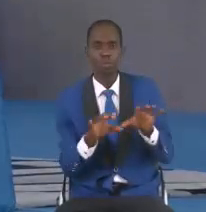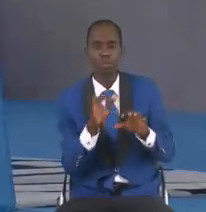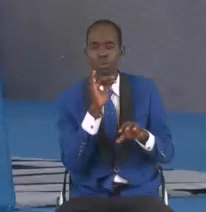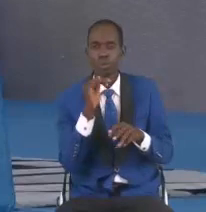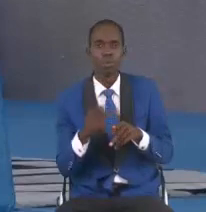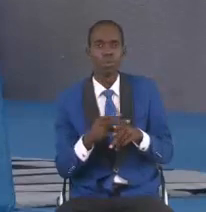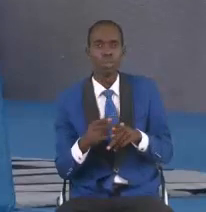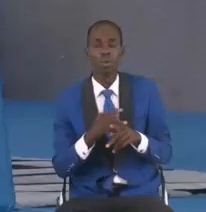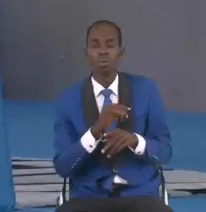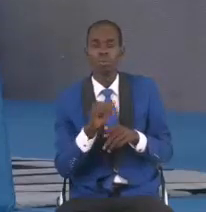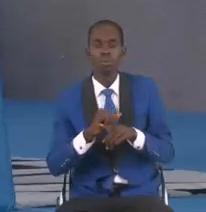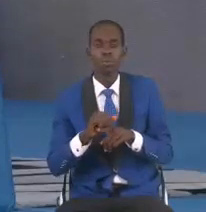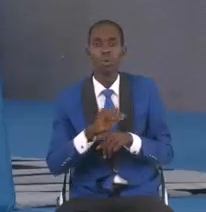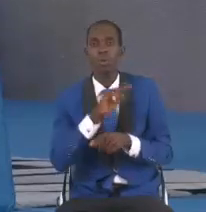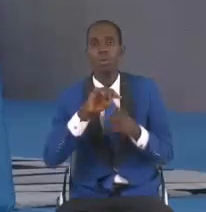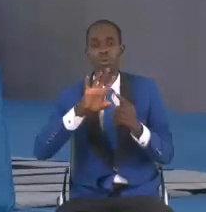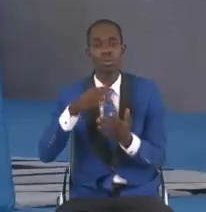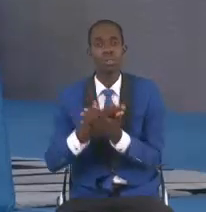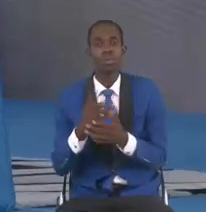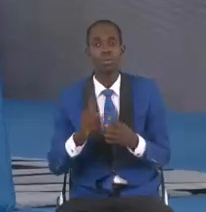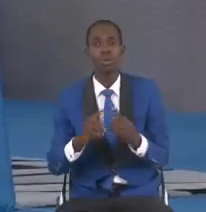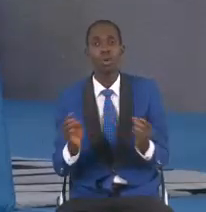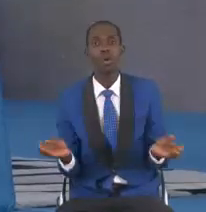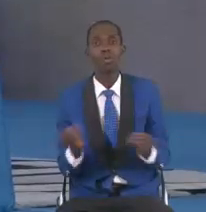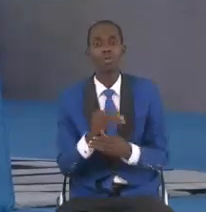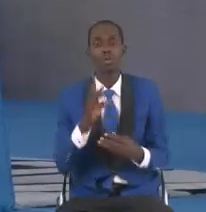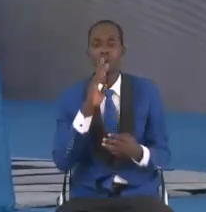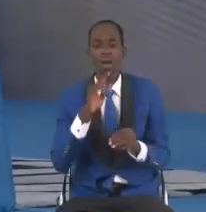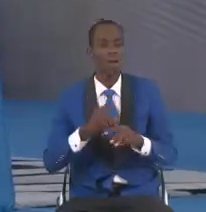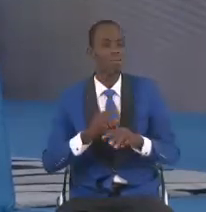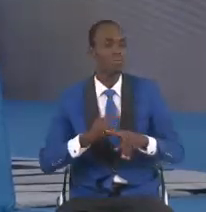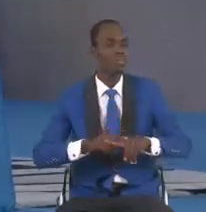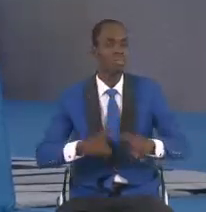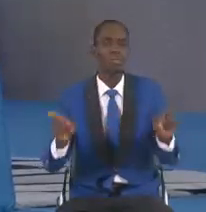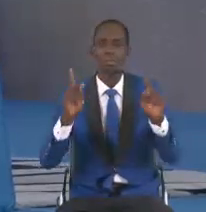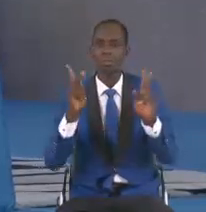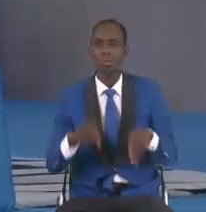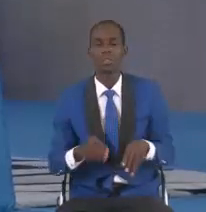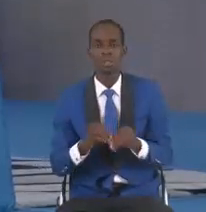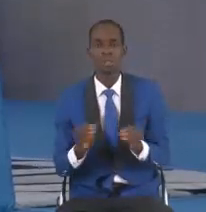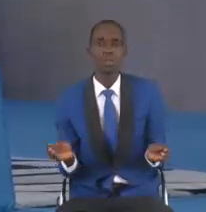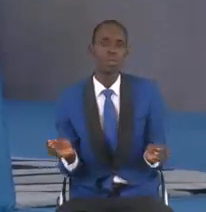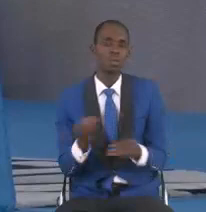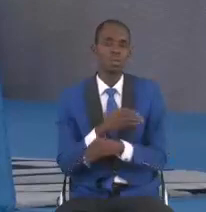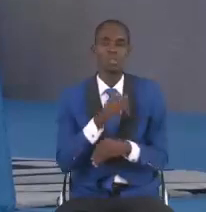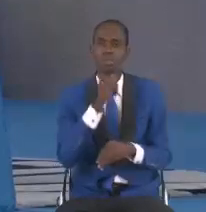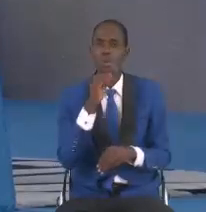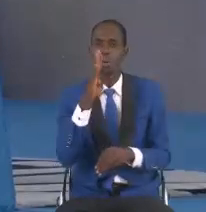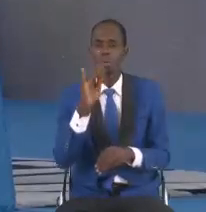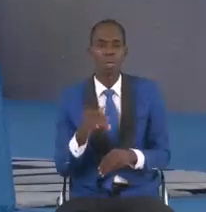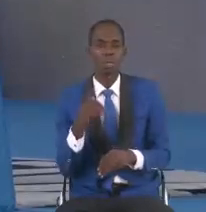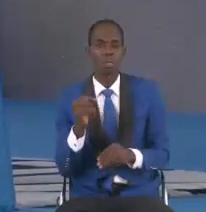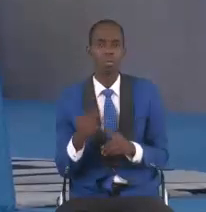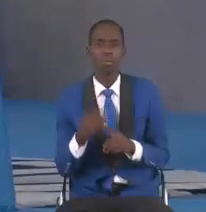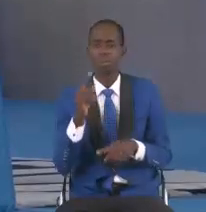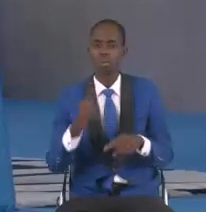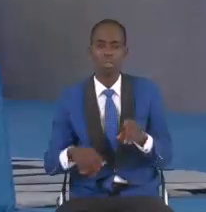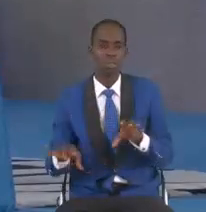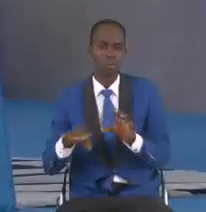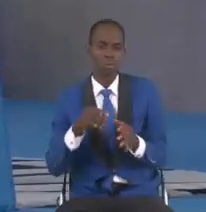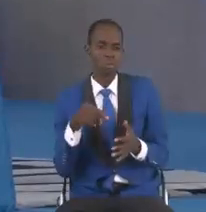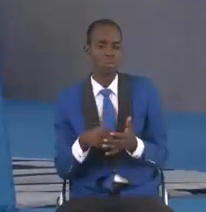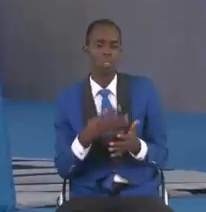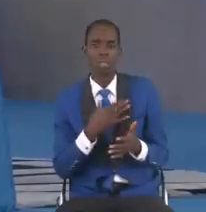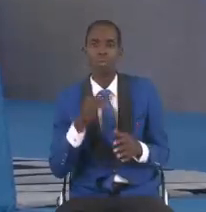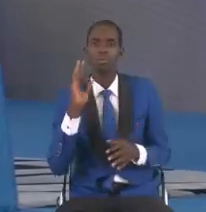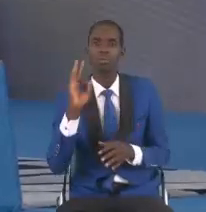the office, you just live another lifestyle, and it is not by the word. You cannot do this and then preach the word.